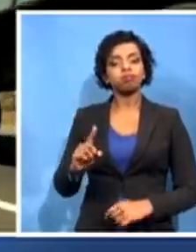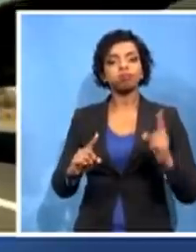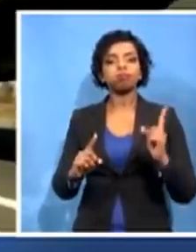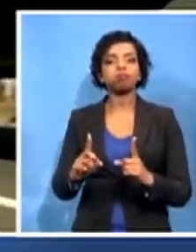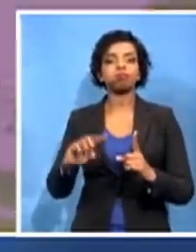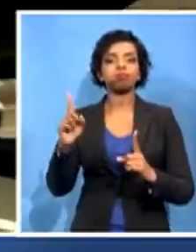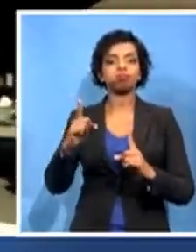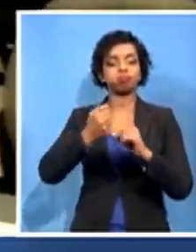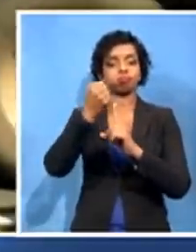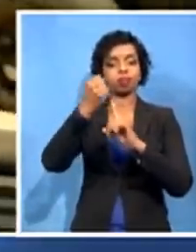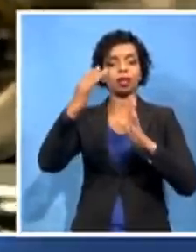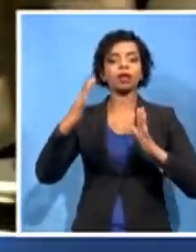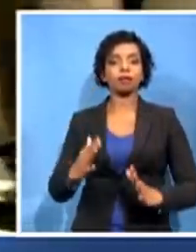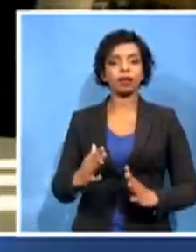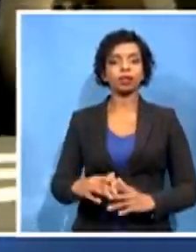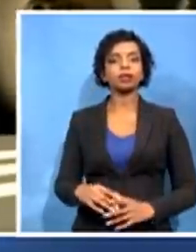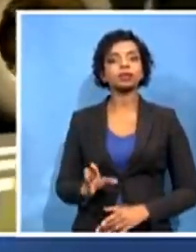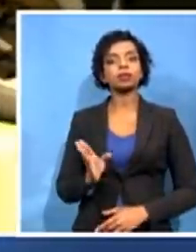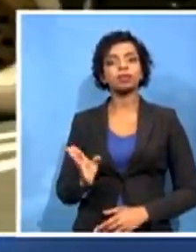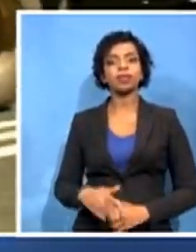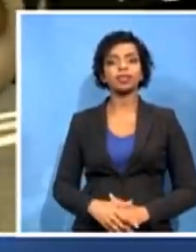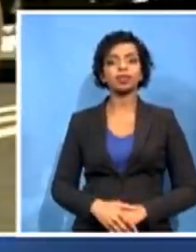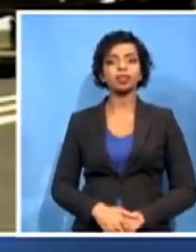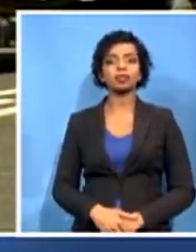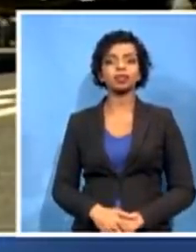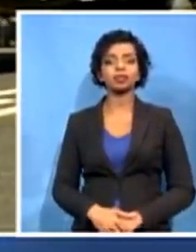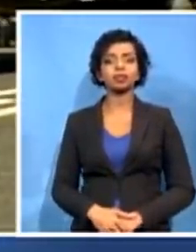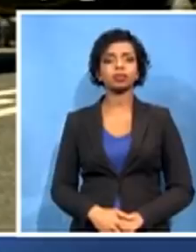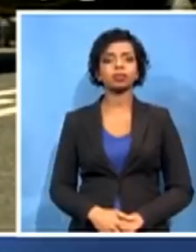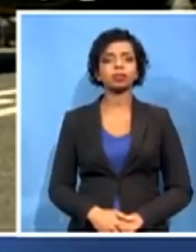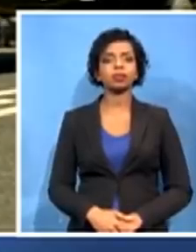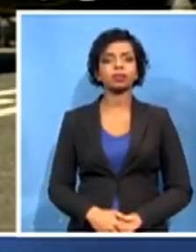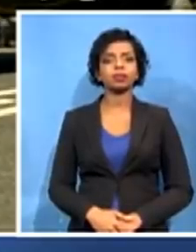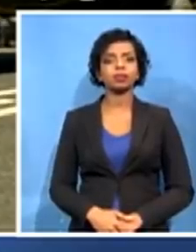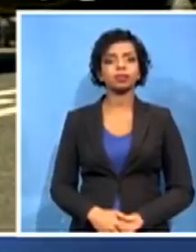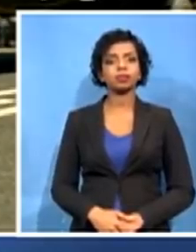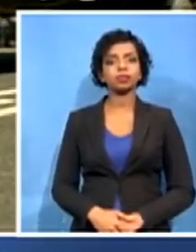command team.